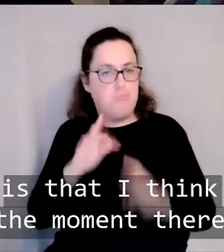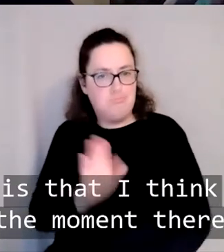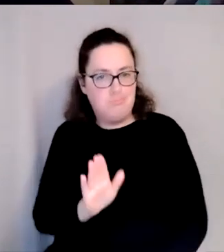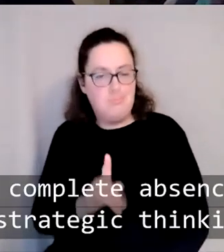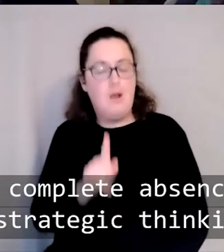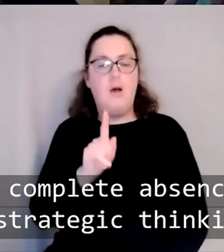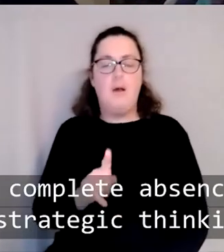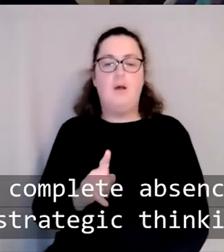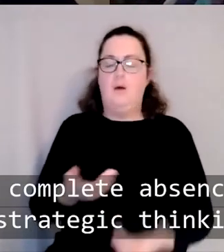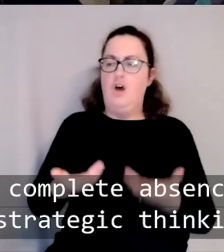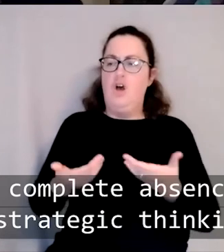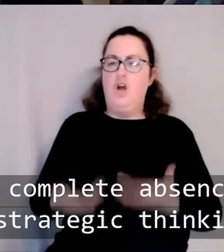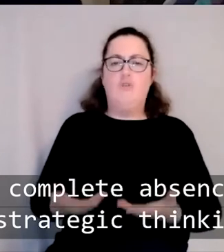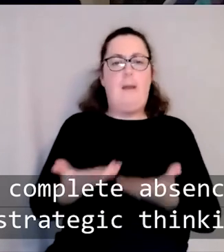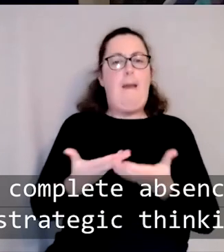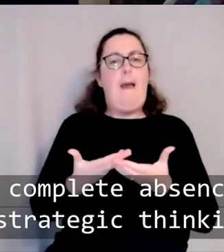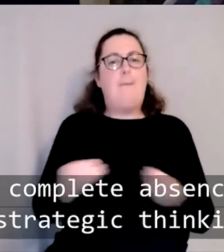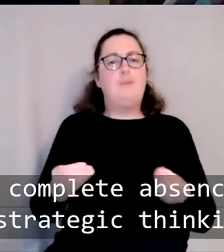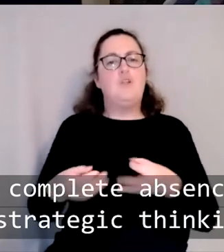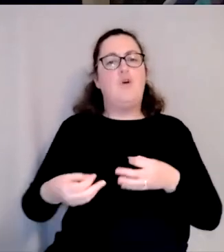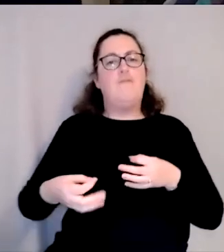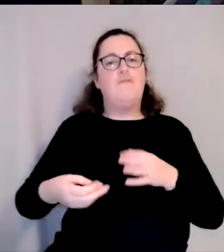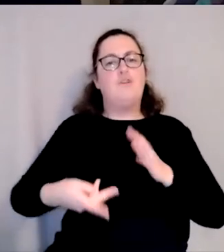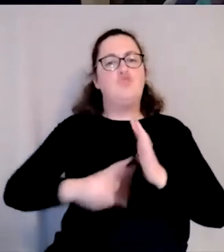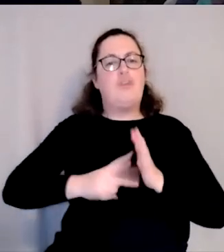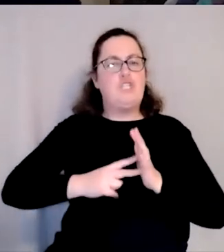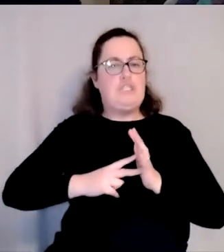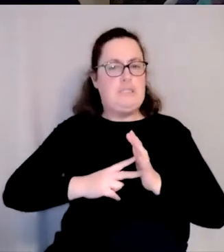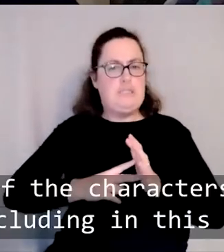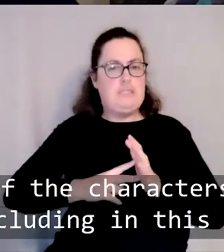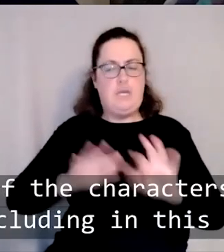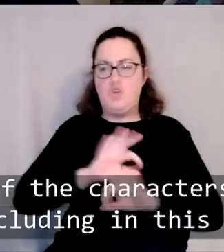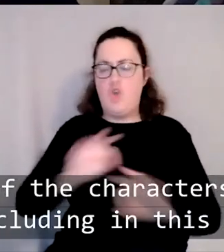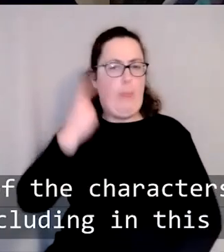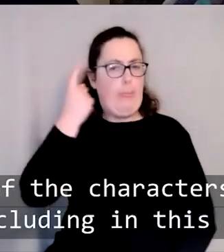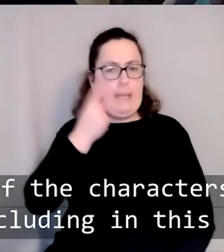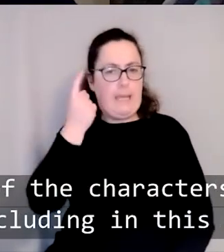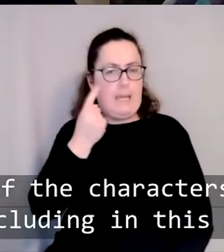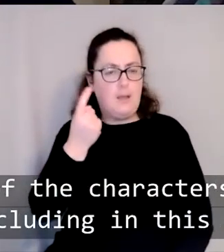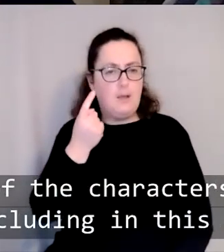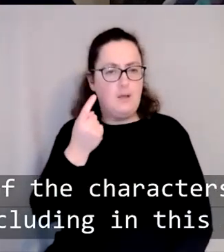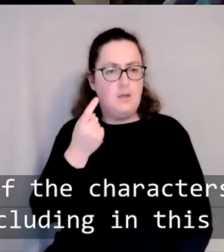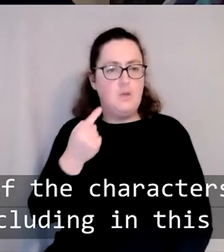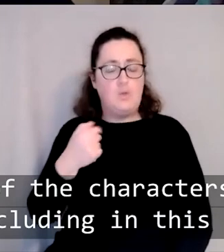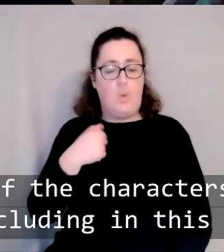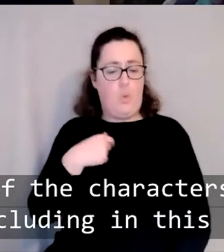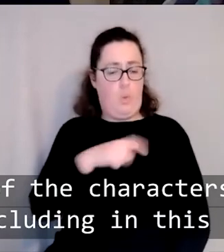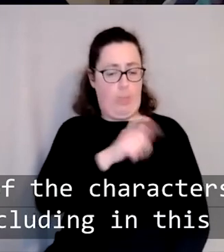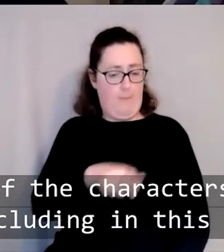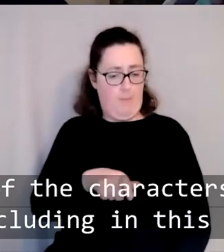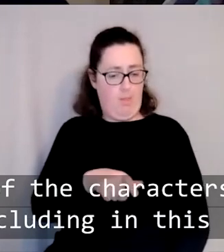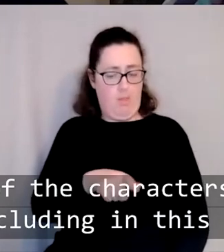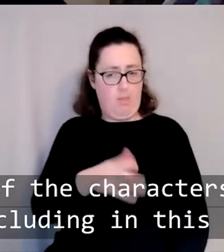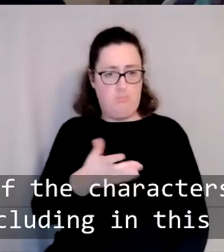that at the moment there's a complete absence of strategic thinking. Yet so many of the characters I dealt with,